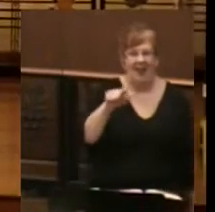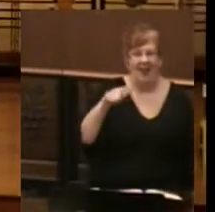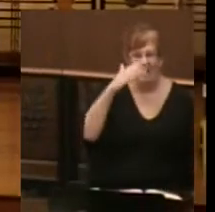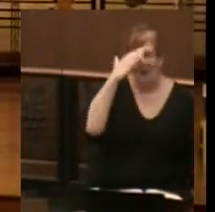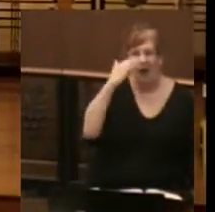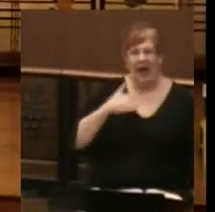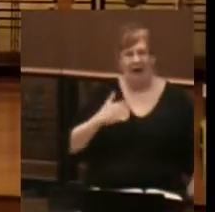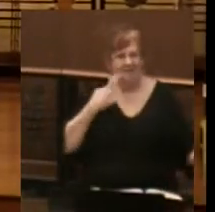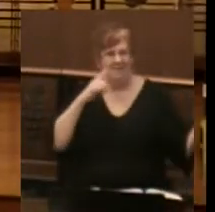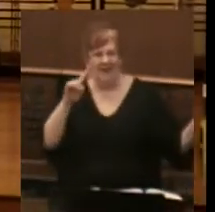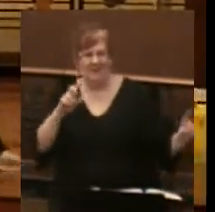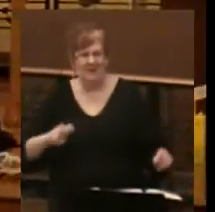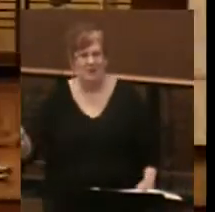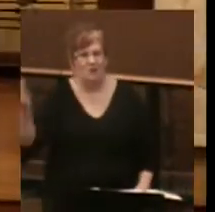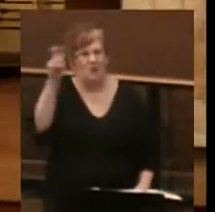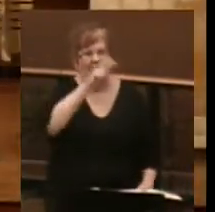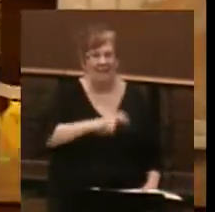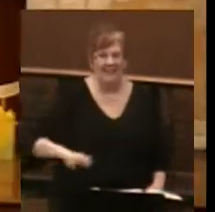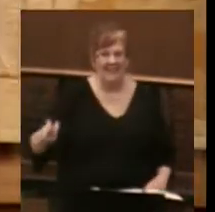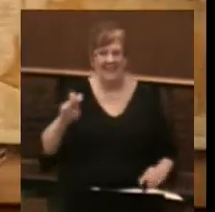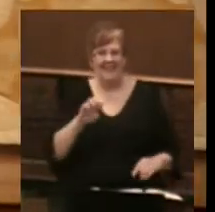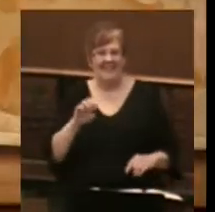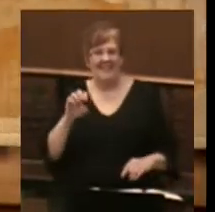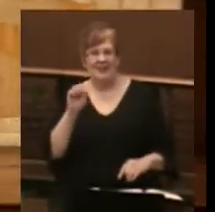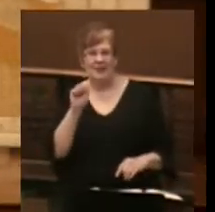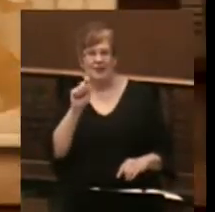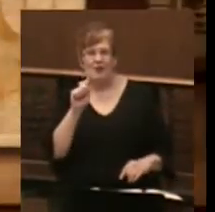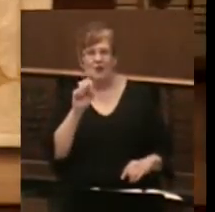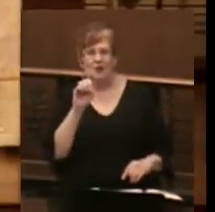I'm pretty famous, traveling evangelist Stormin Norman.